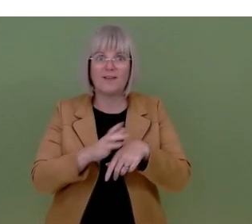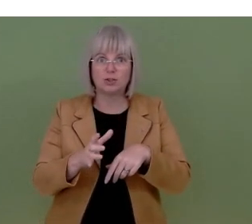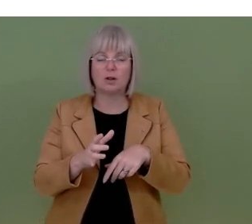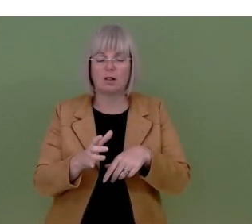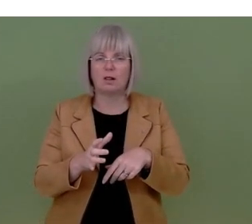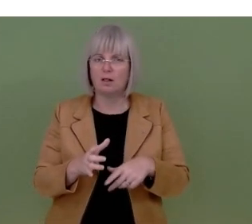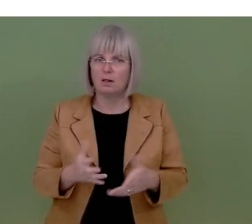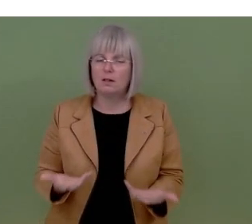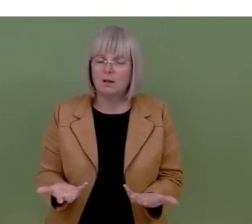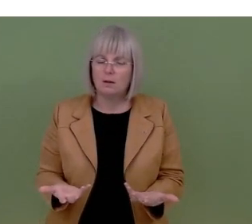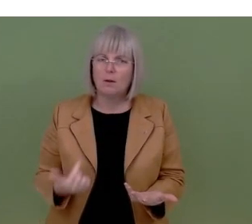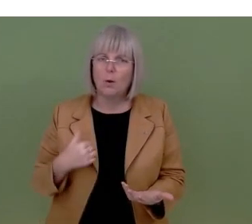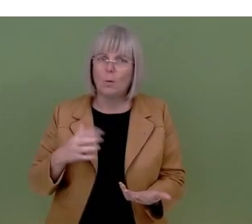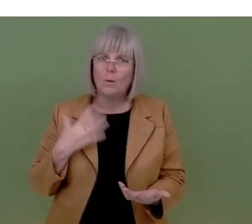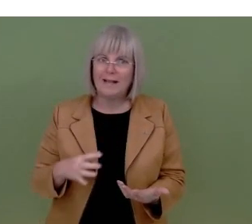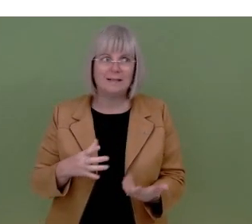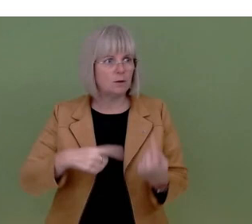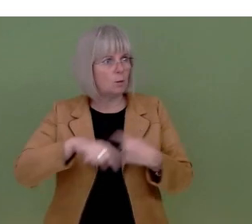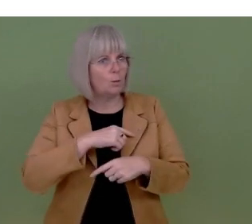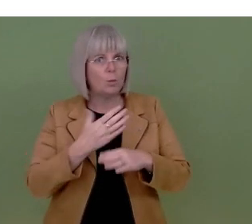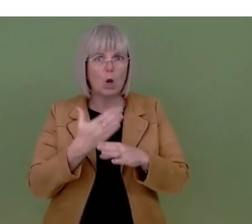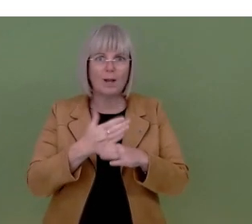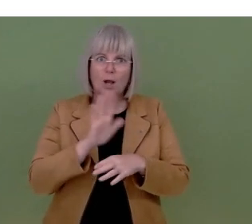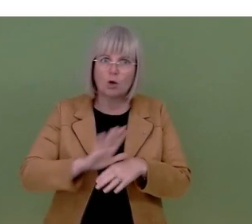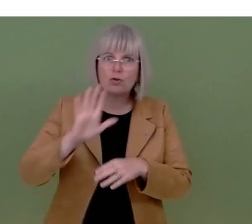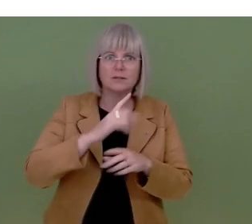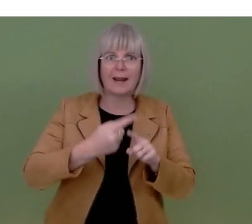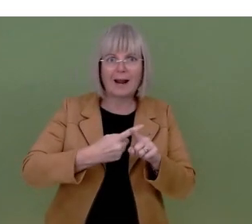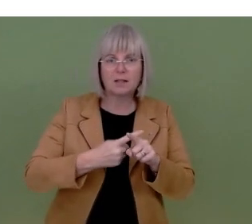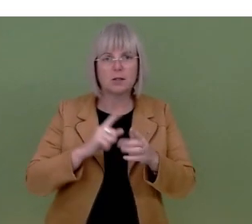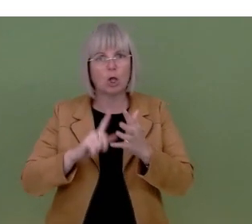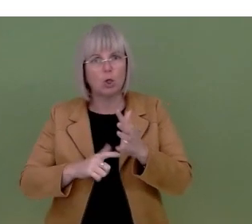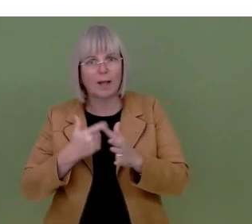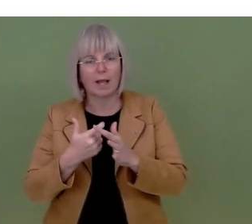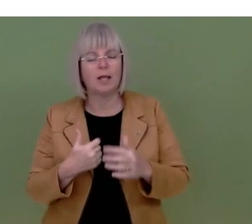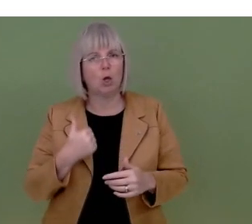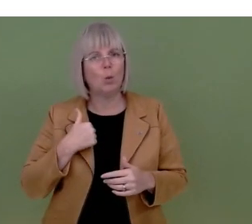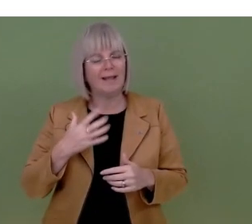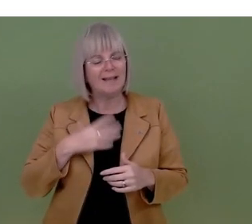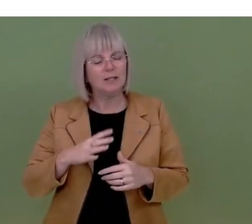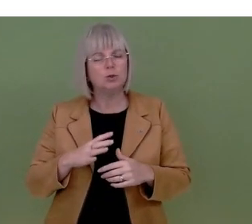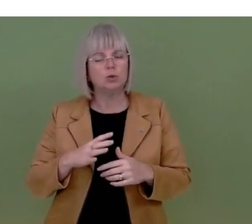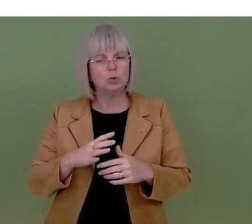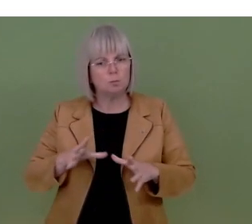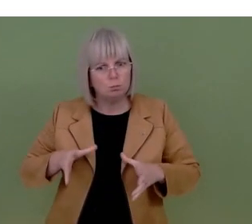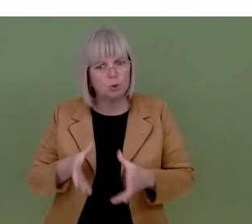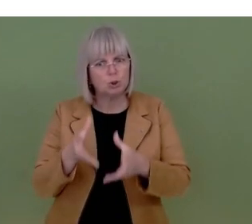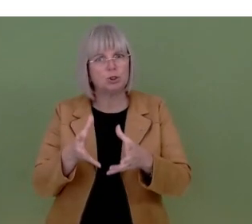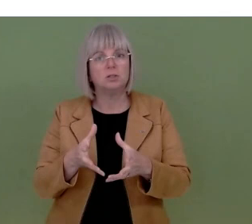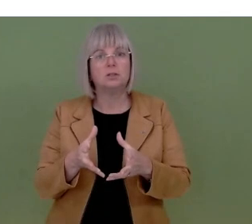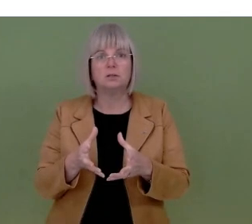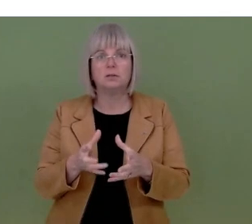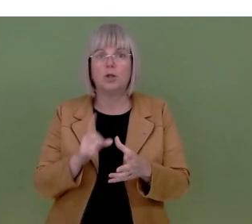across England and the UK, pushed for services that reflect the truth that there is no health without mental